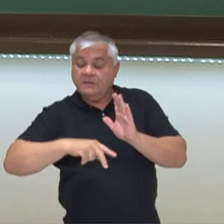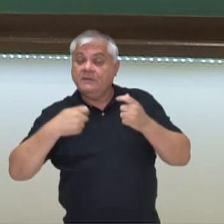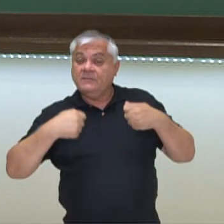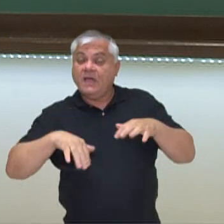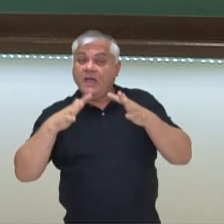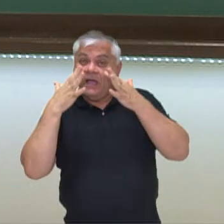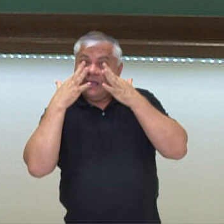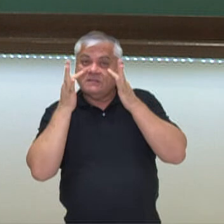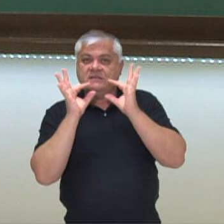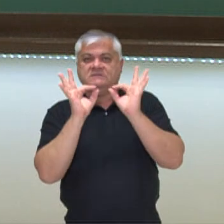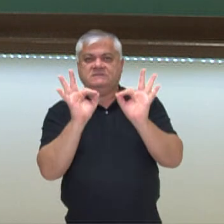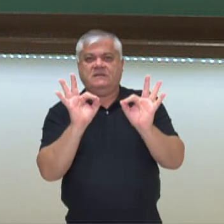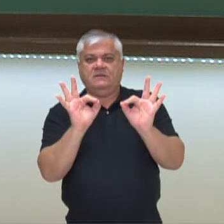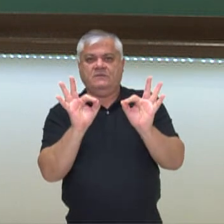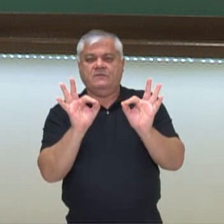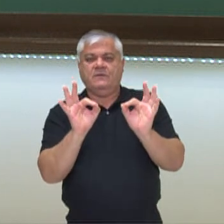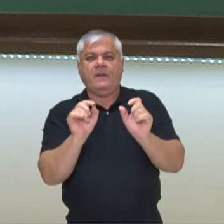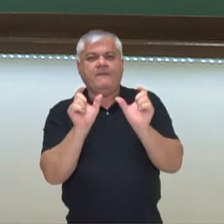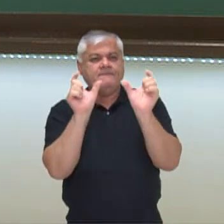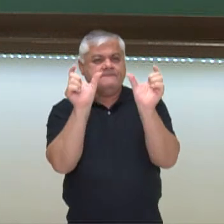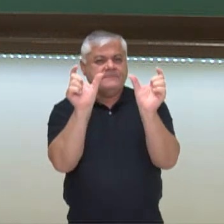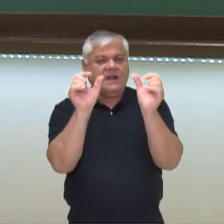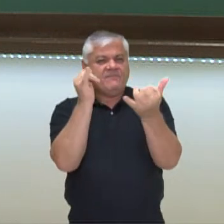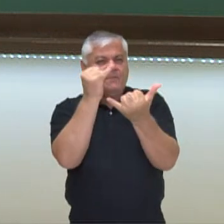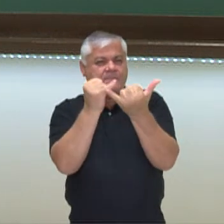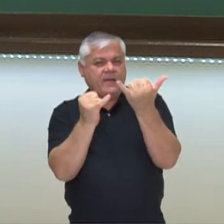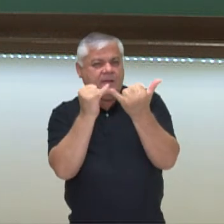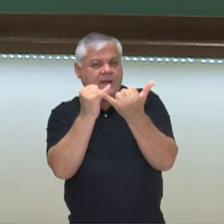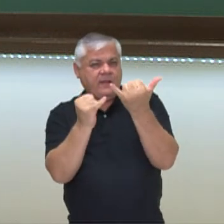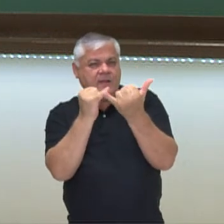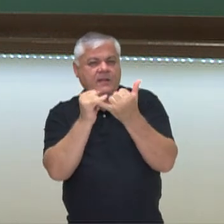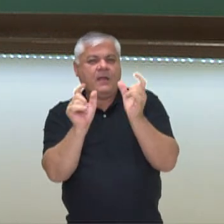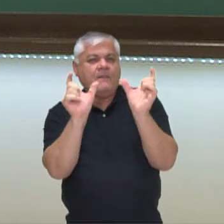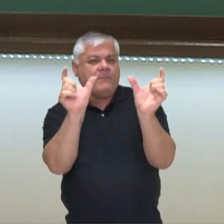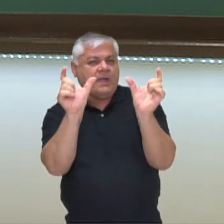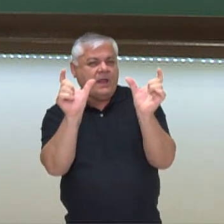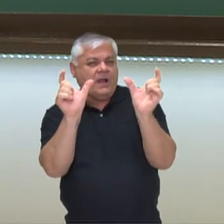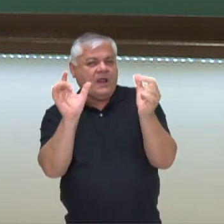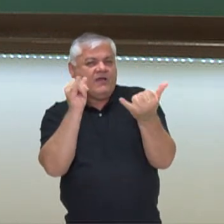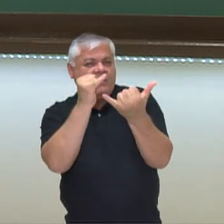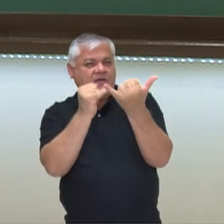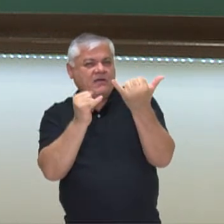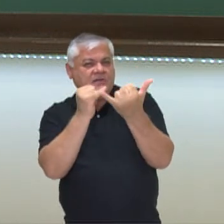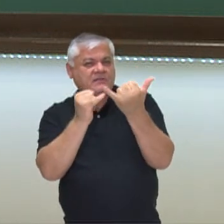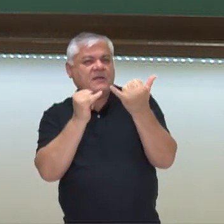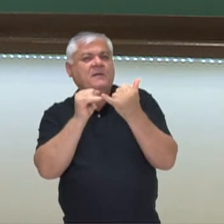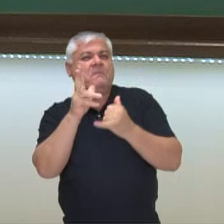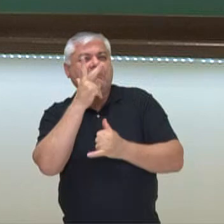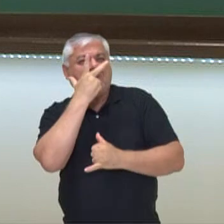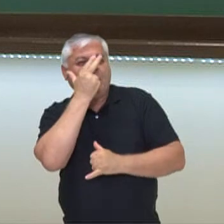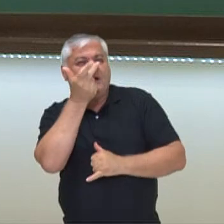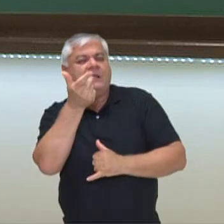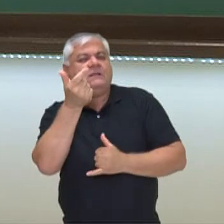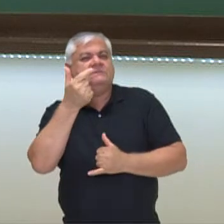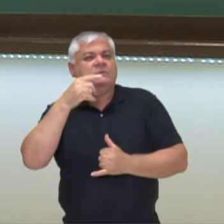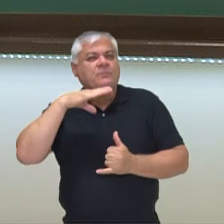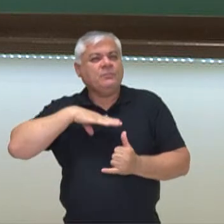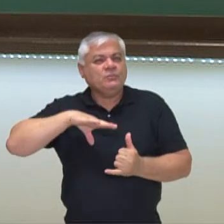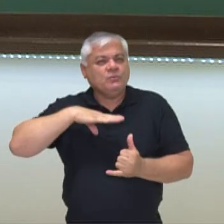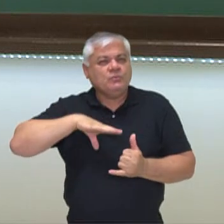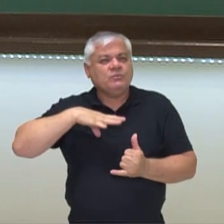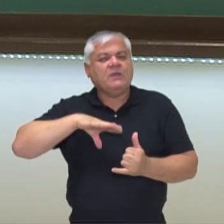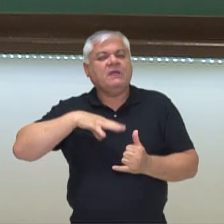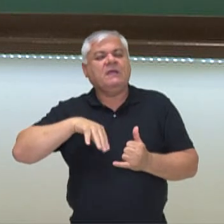atenção naquelas que são palavras cognatas. O que seriam as cognate words? Elas podem ser chamadas também de